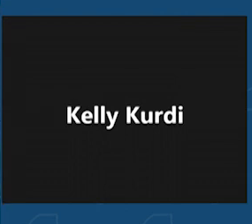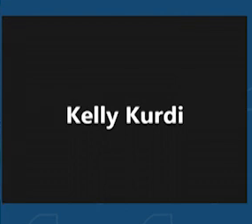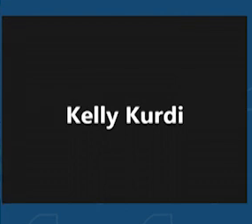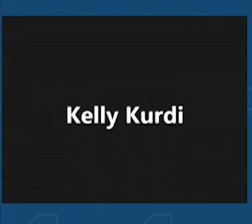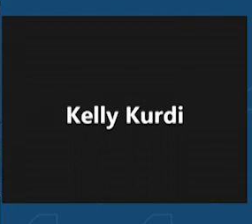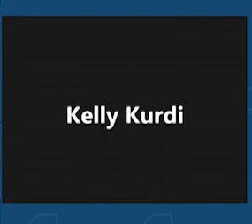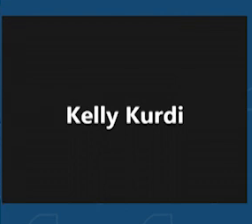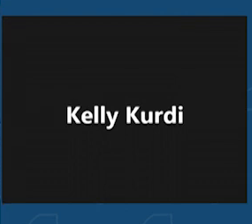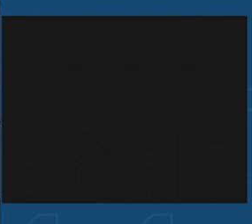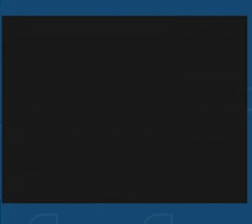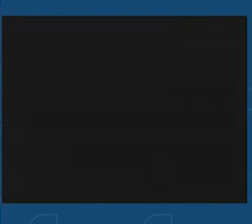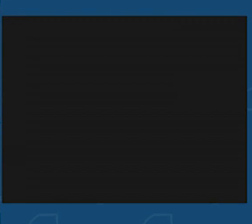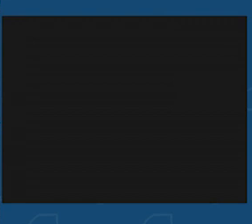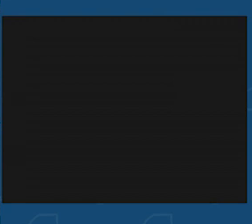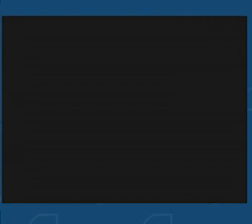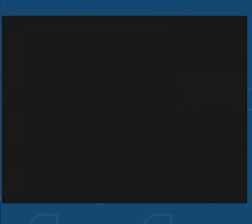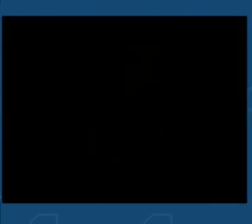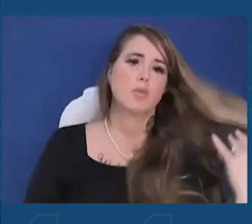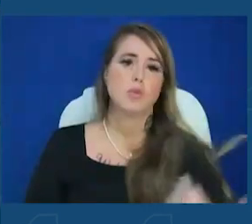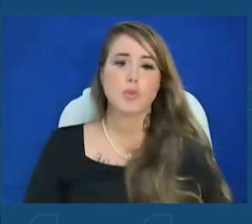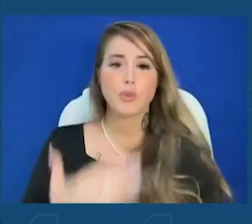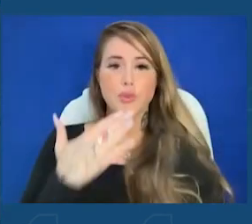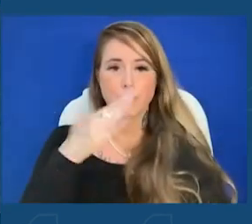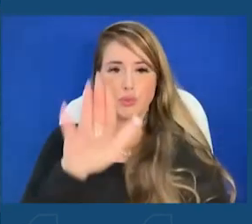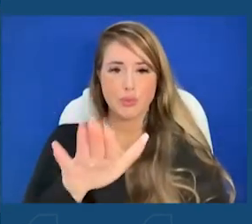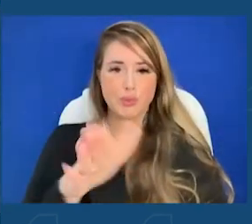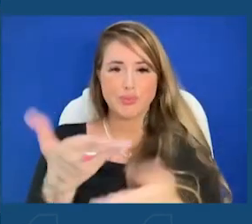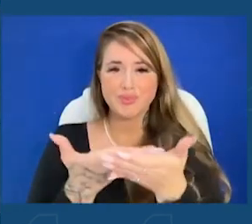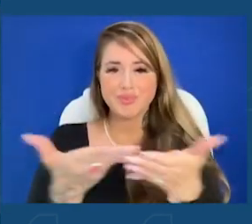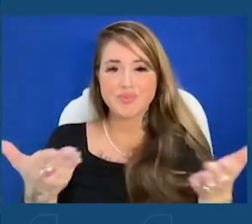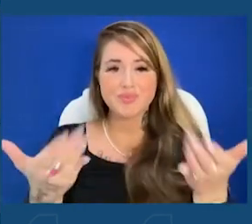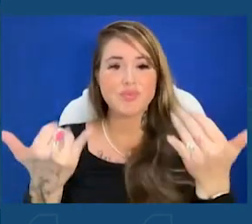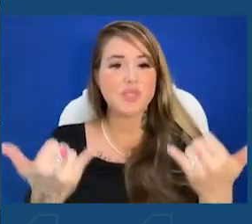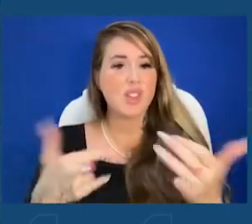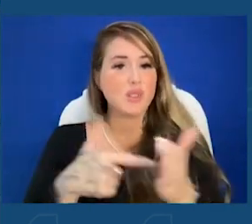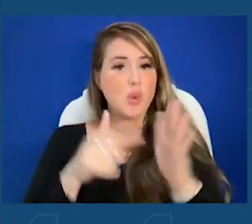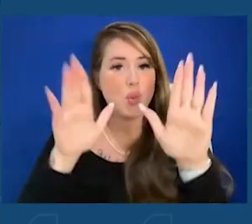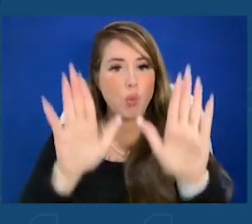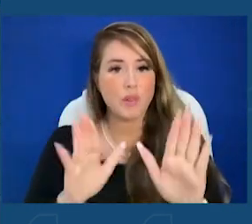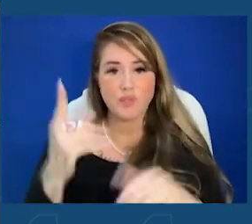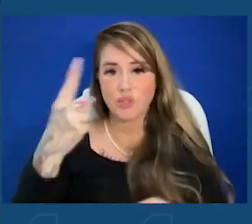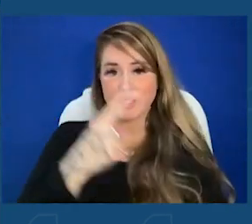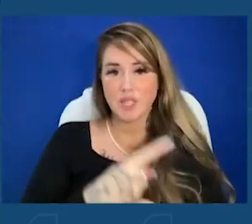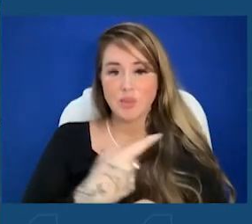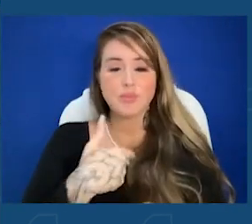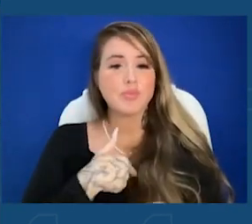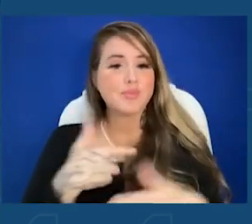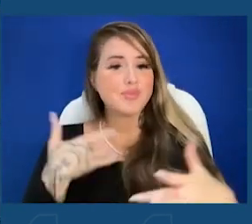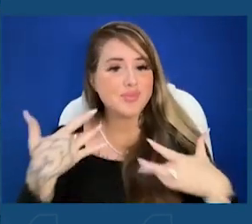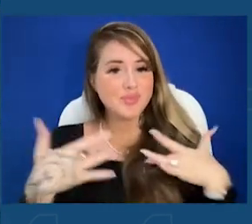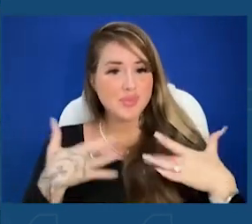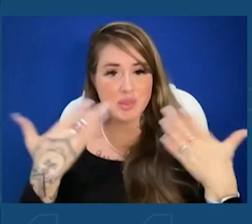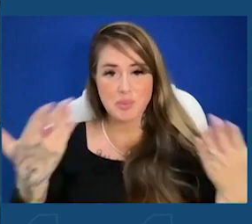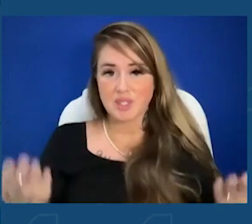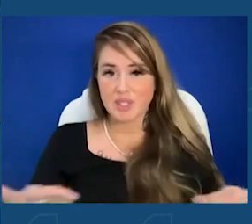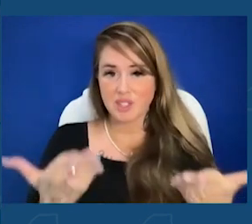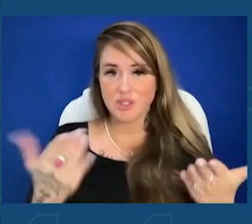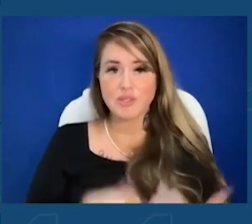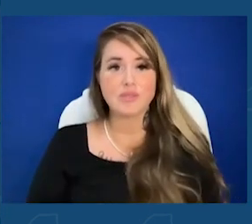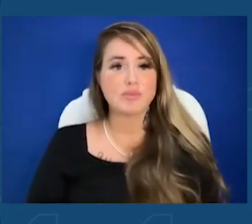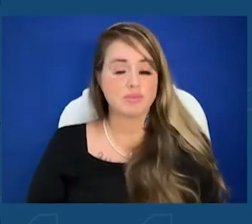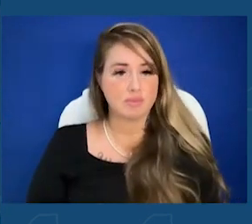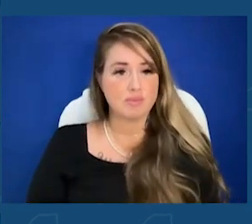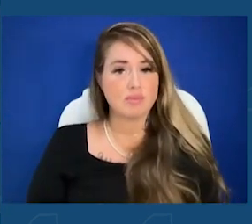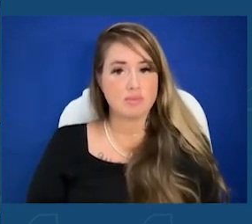Good afternoon, everybody. Good afternoon. This is a wonderful day, and I'm delighted to